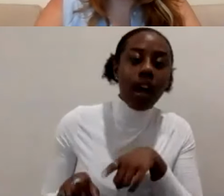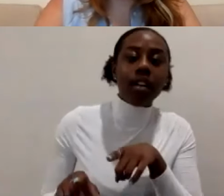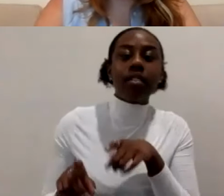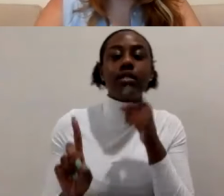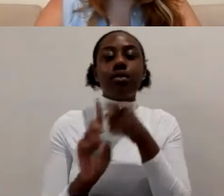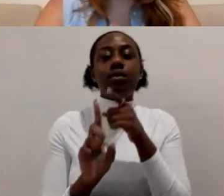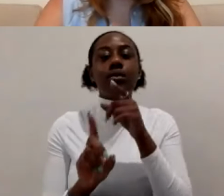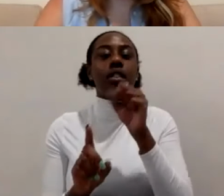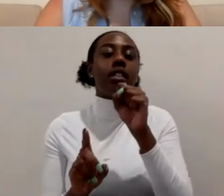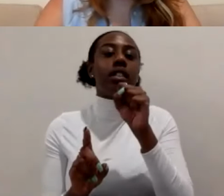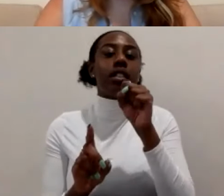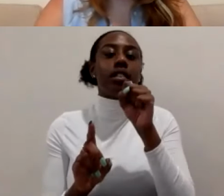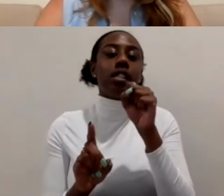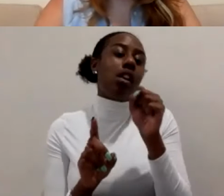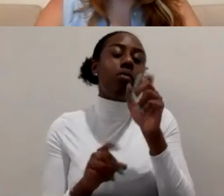around.